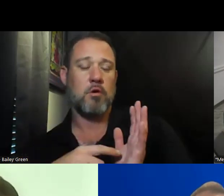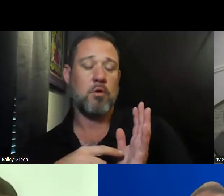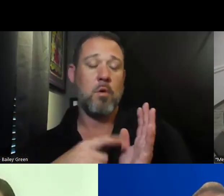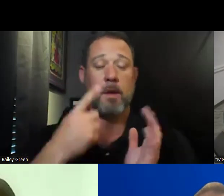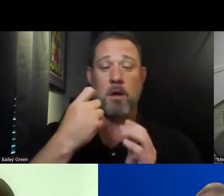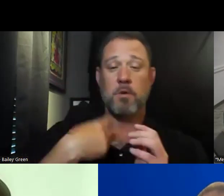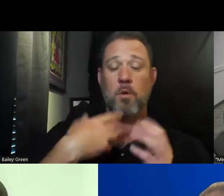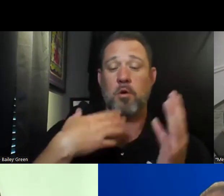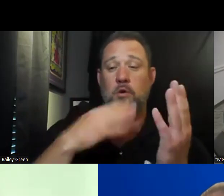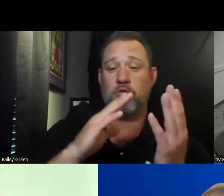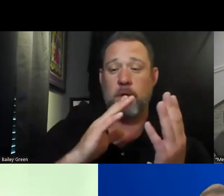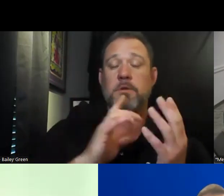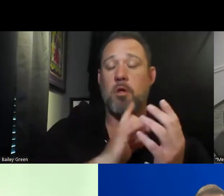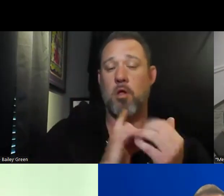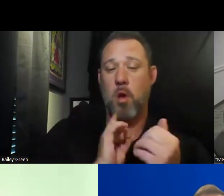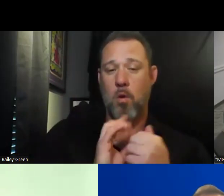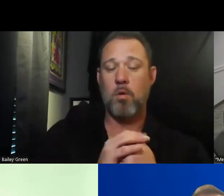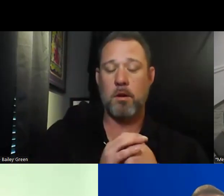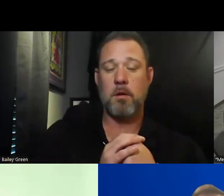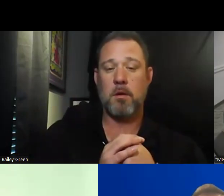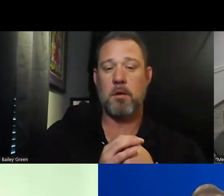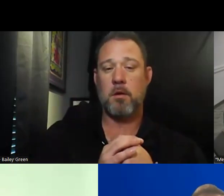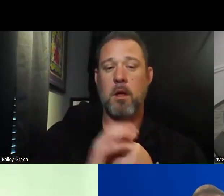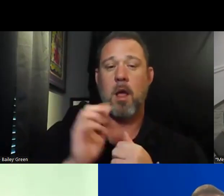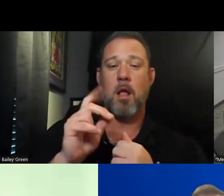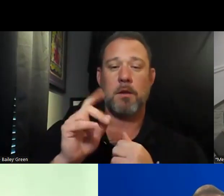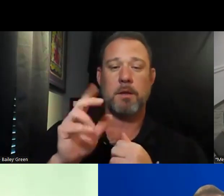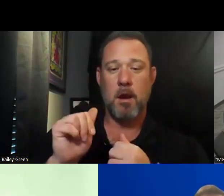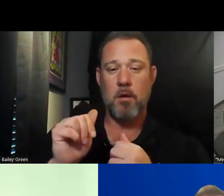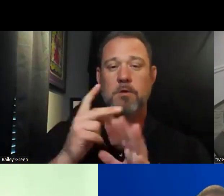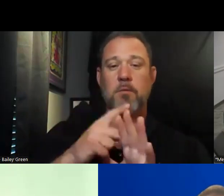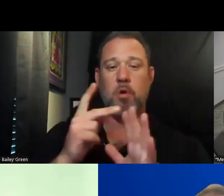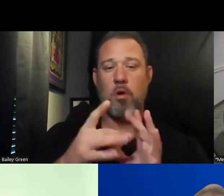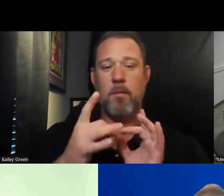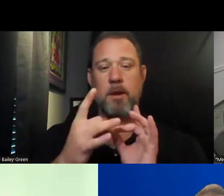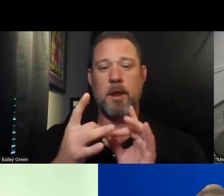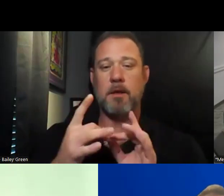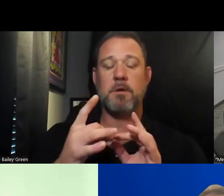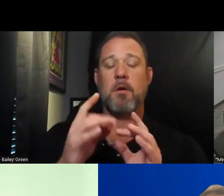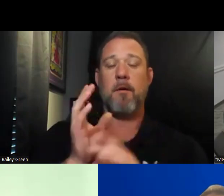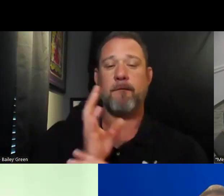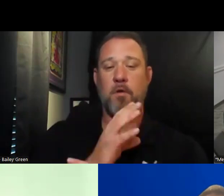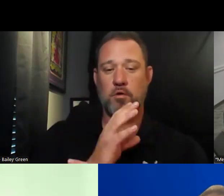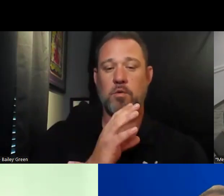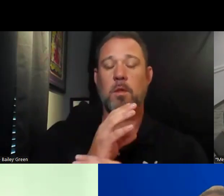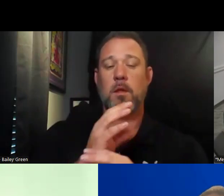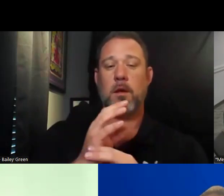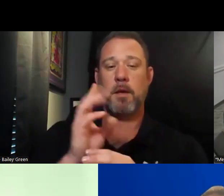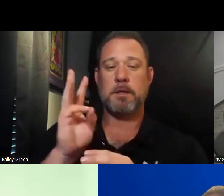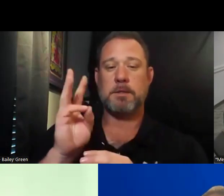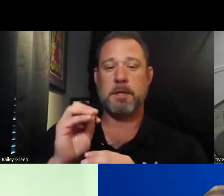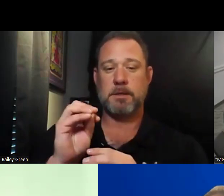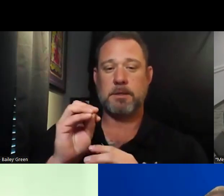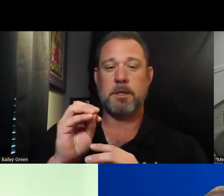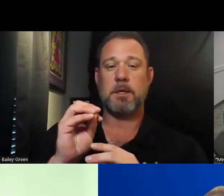wanted to address the issue of loneliness. Eldera is a program that actually virtually connects 60 plus